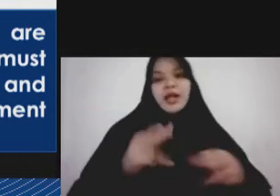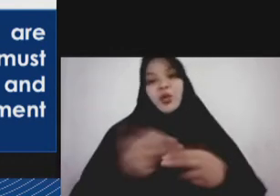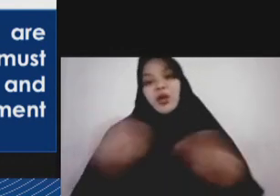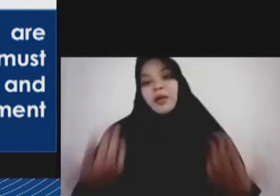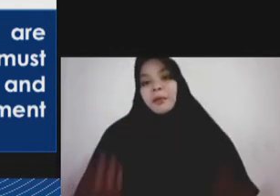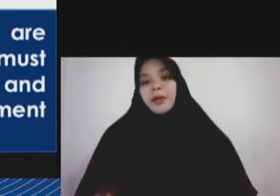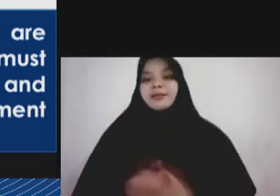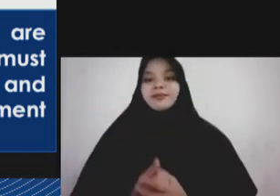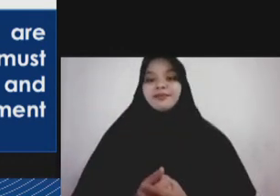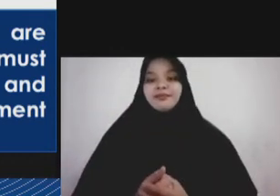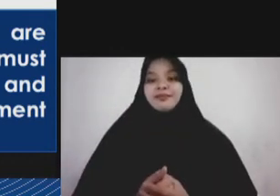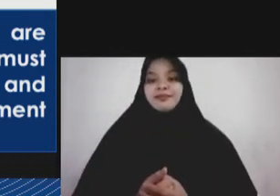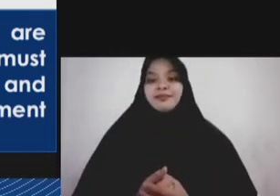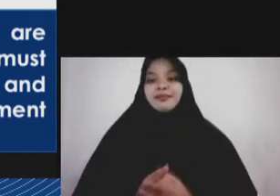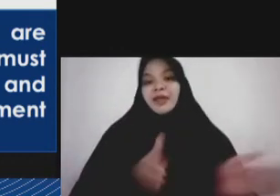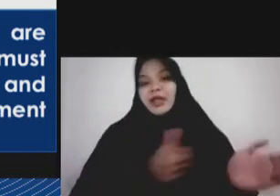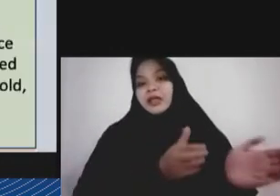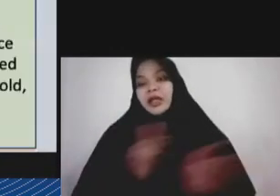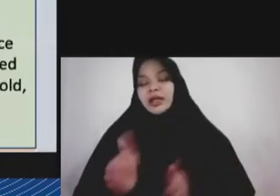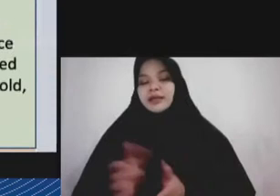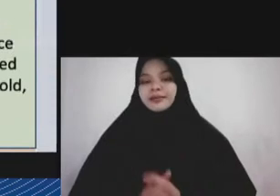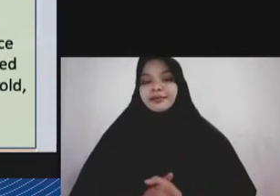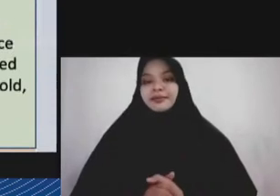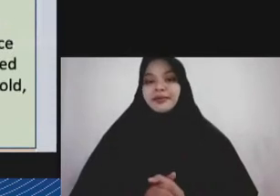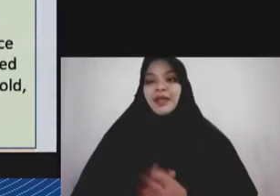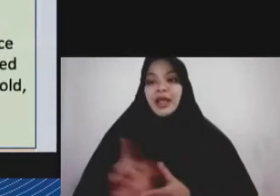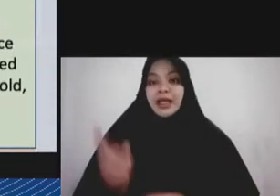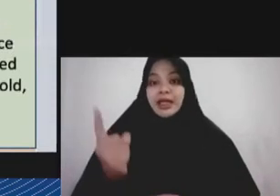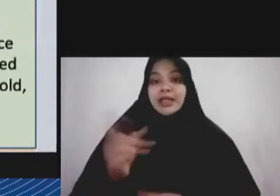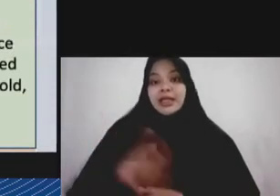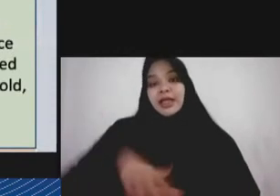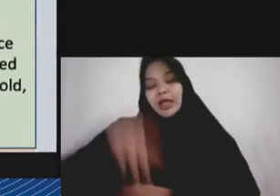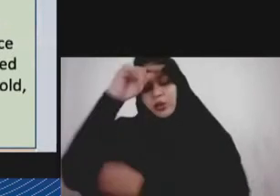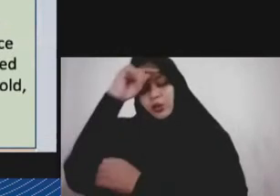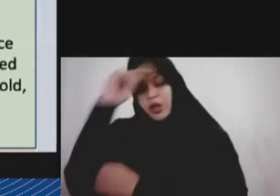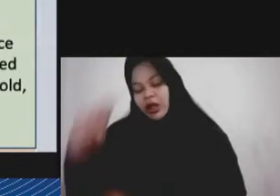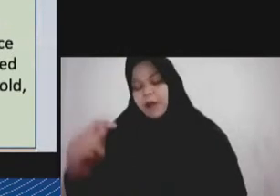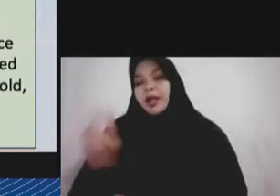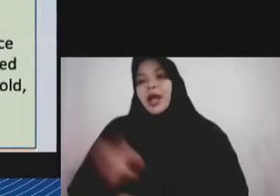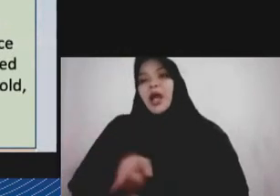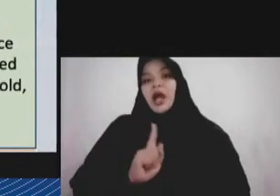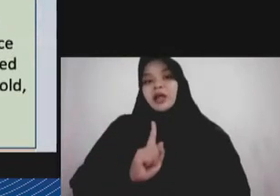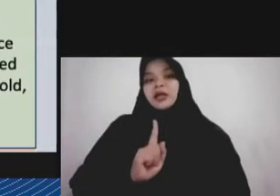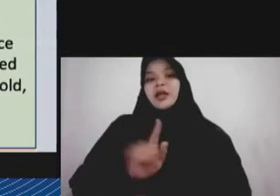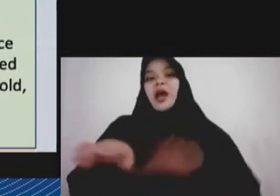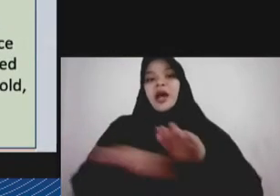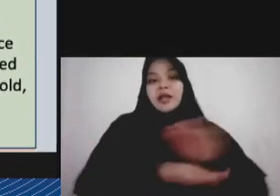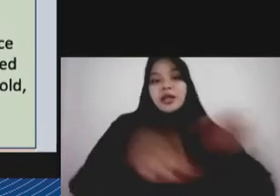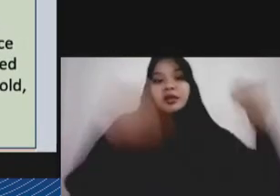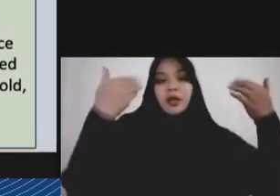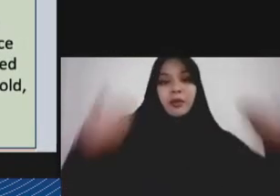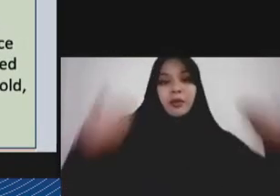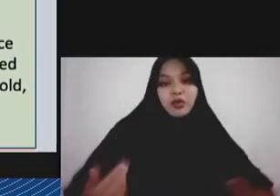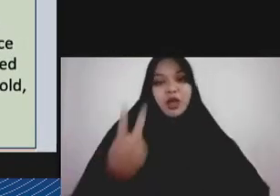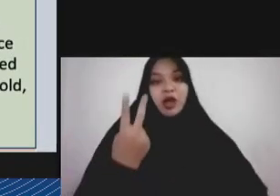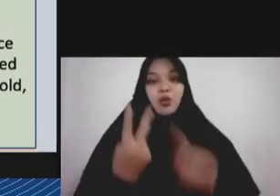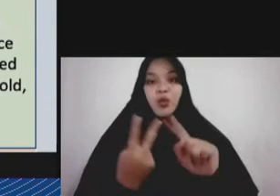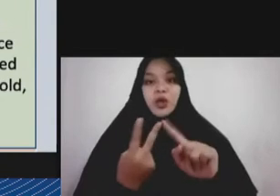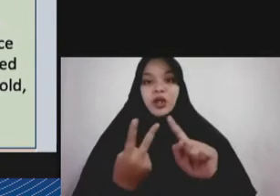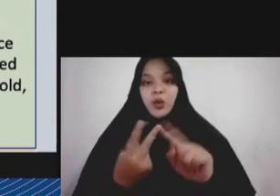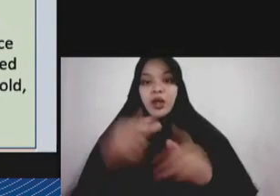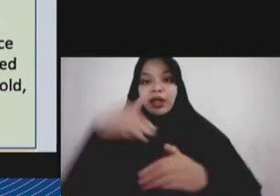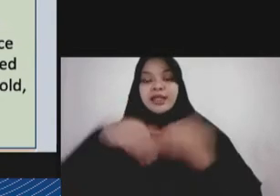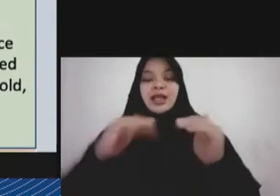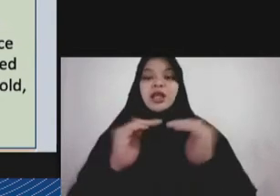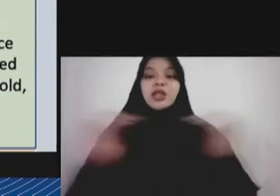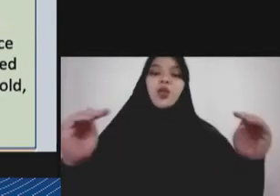I think next slide. One is respect for human rights. Mm-hmm. And then the second one is gender justice and